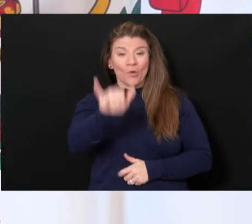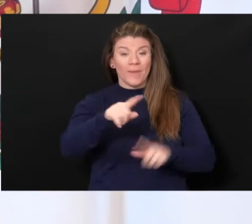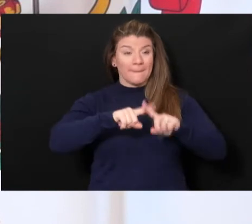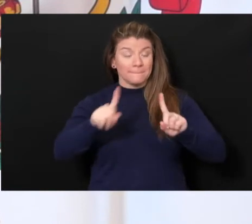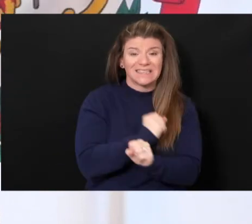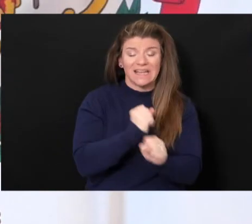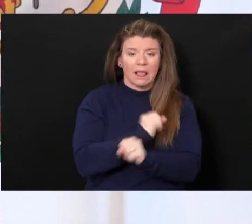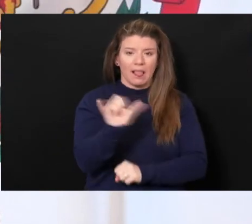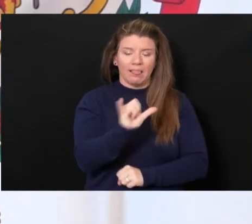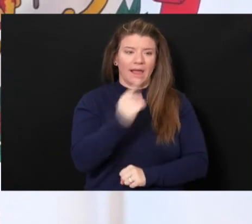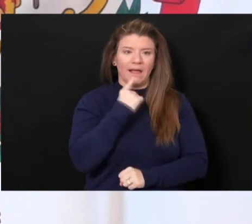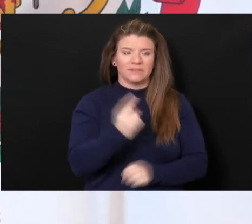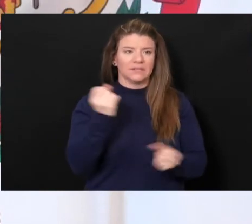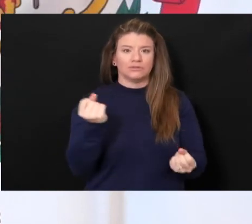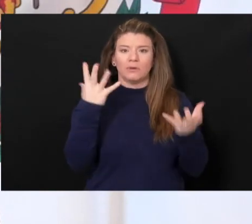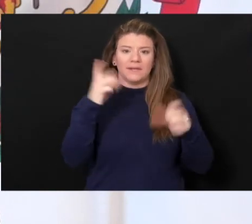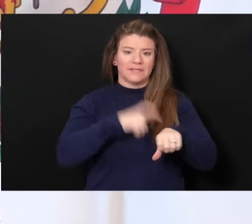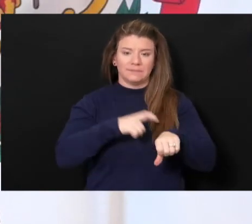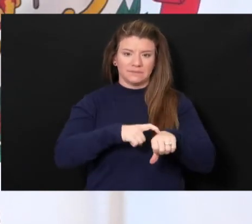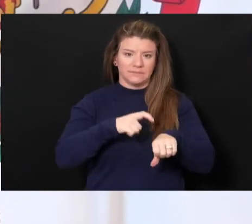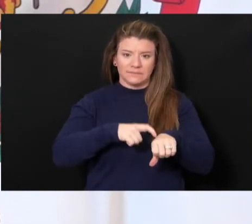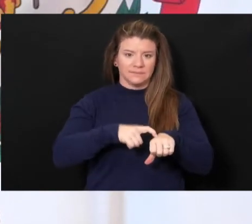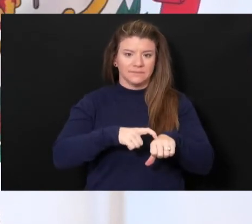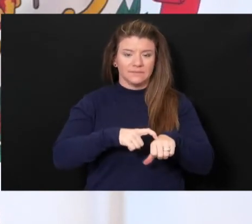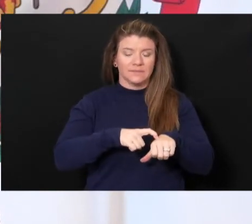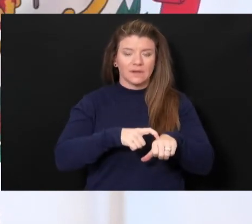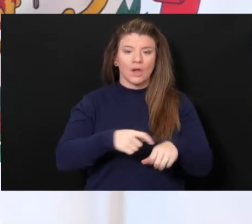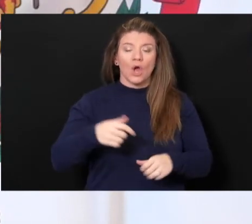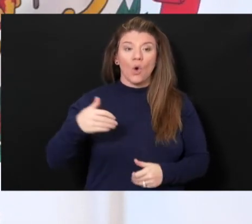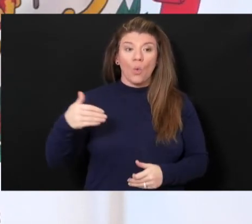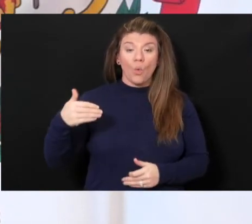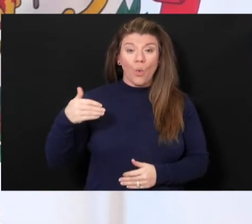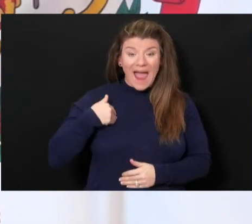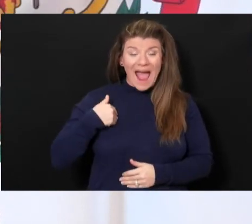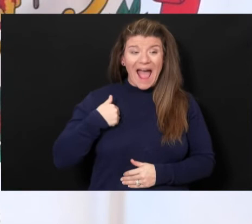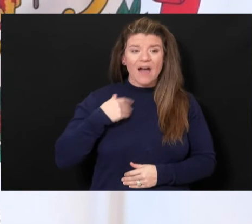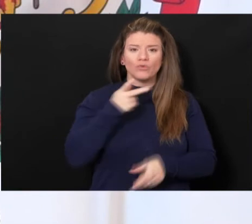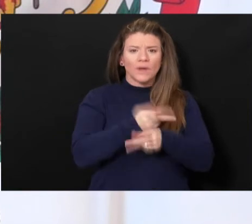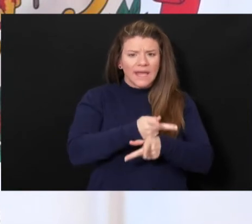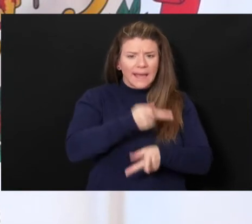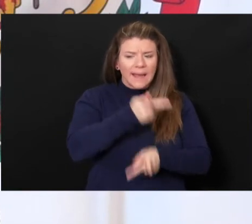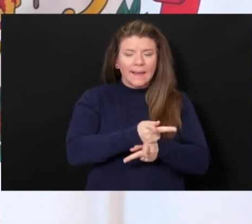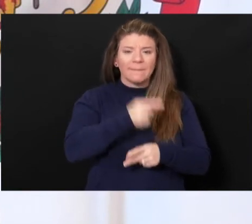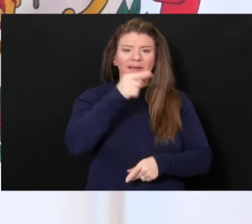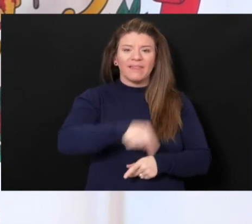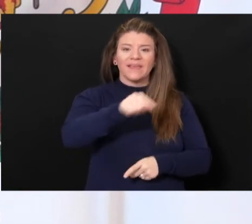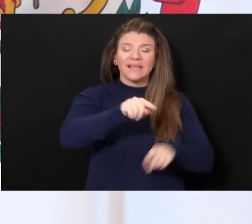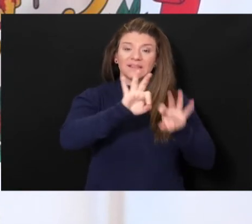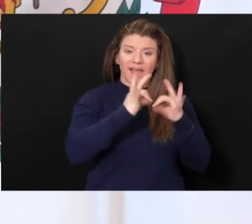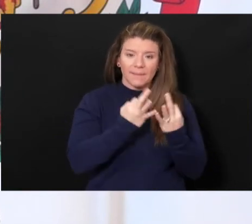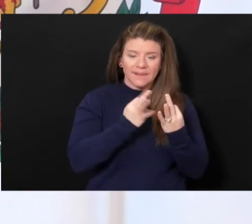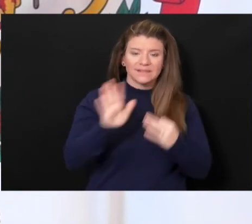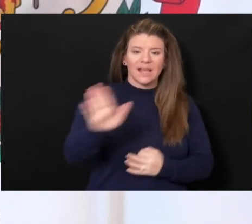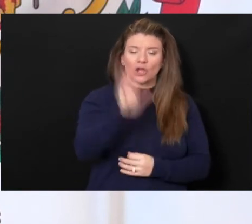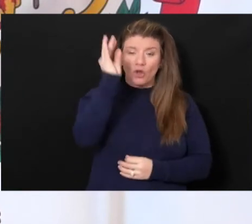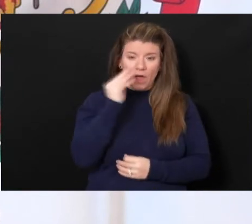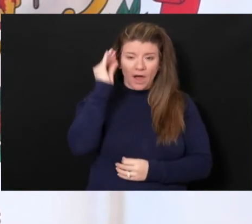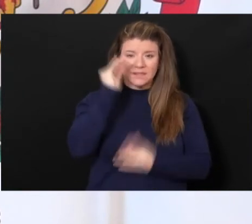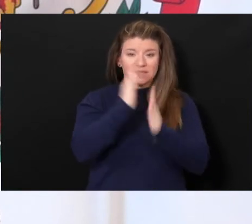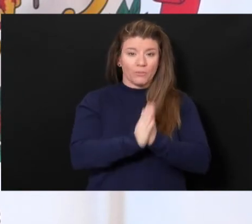been 1,000 times, we've got to absolutely keep these families in your thoughts and your